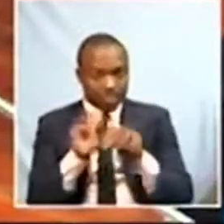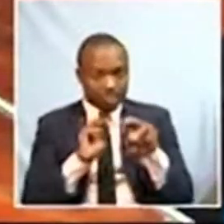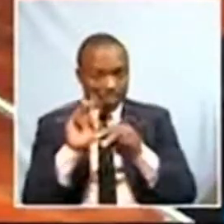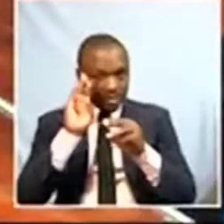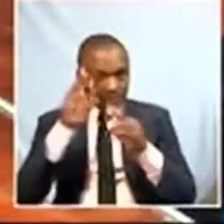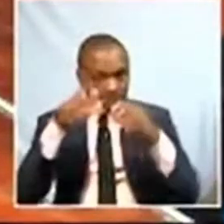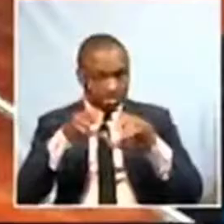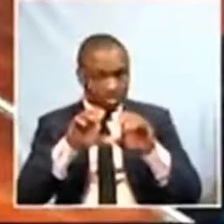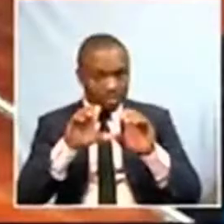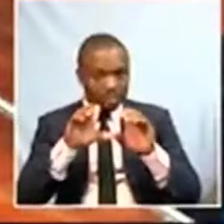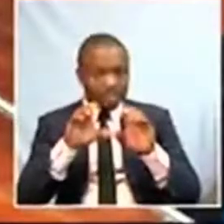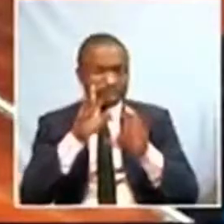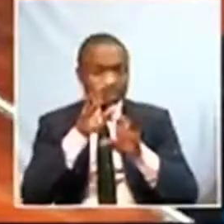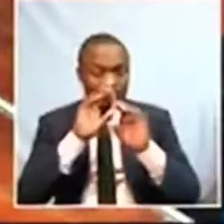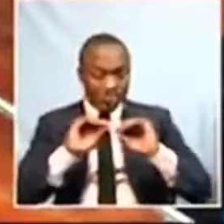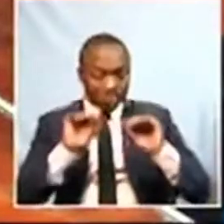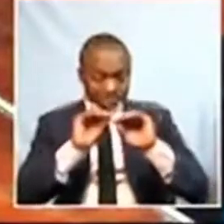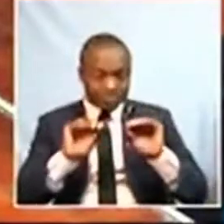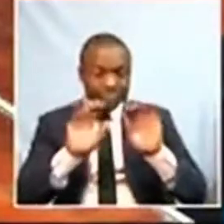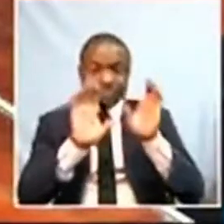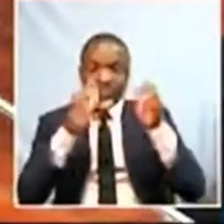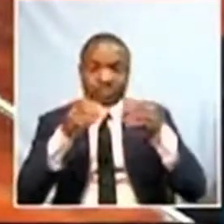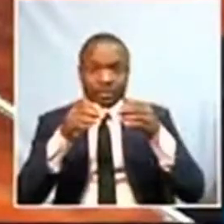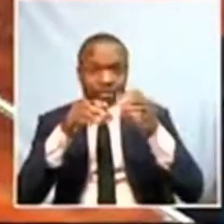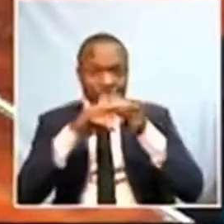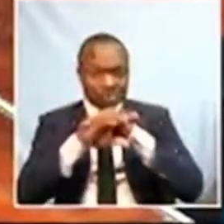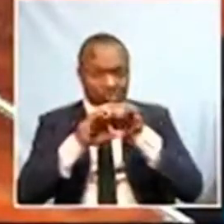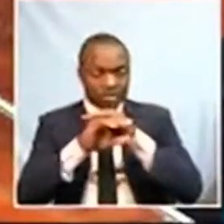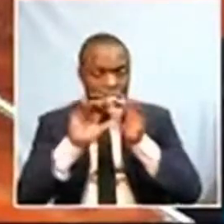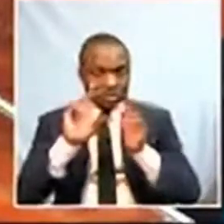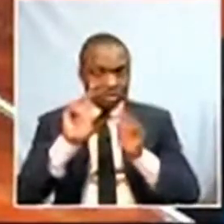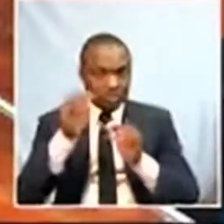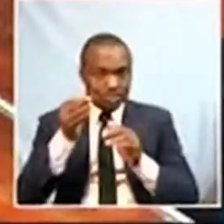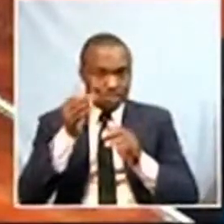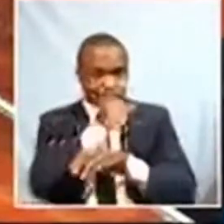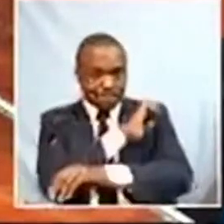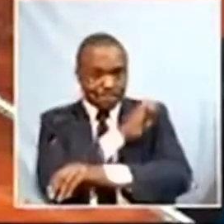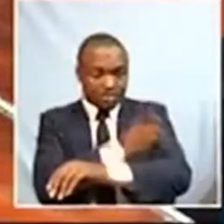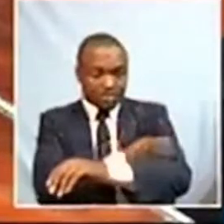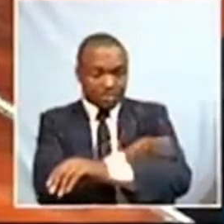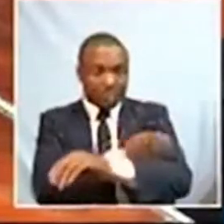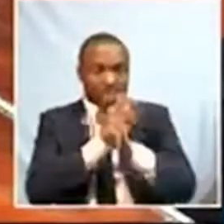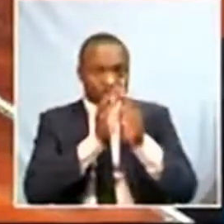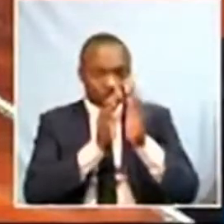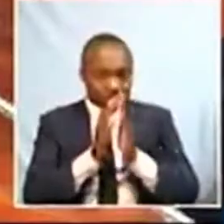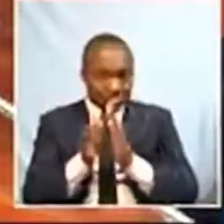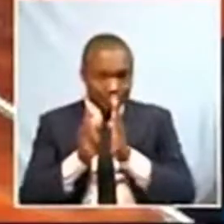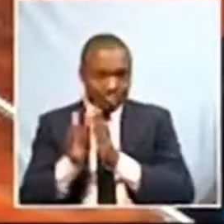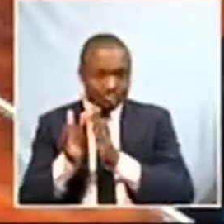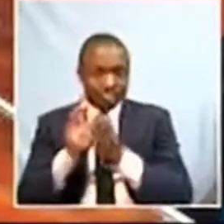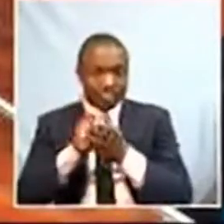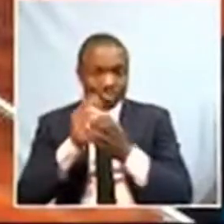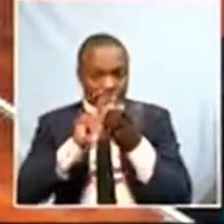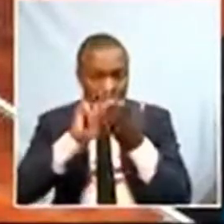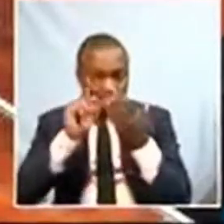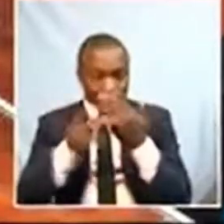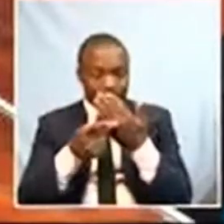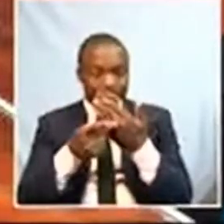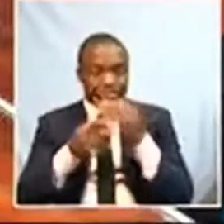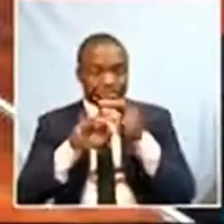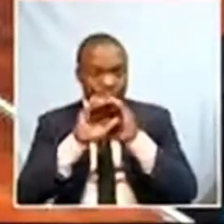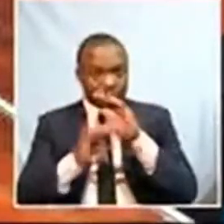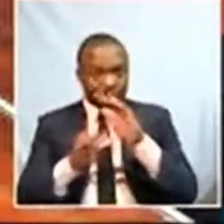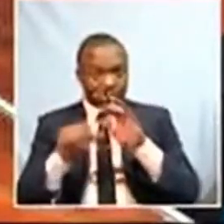continue to build capacity in the community on accessing CDF empowerment initiatives. Under